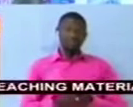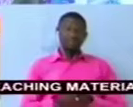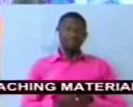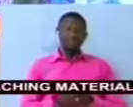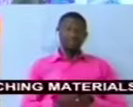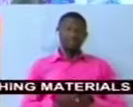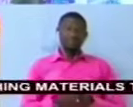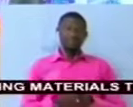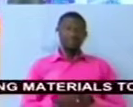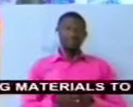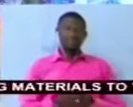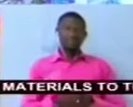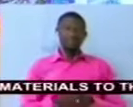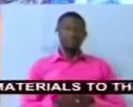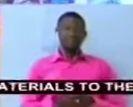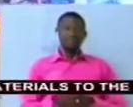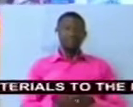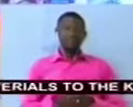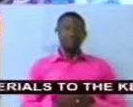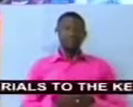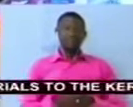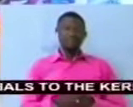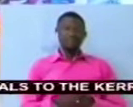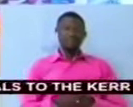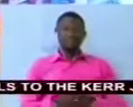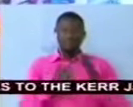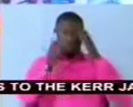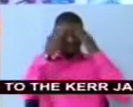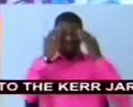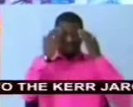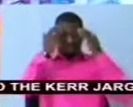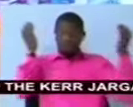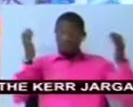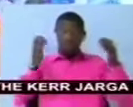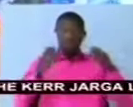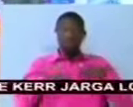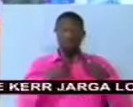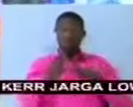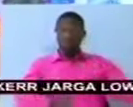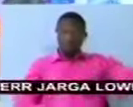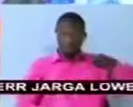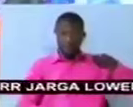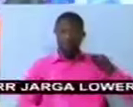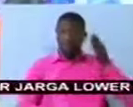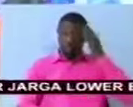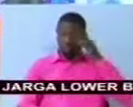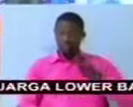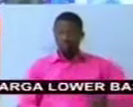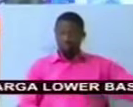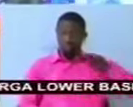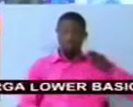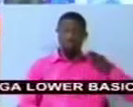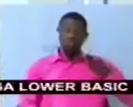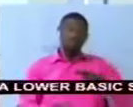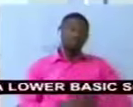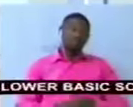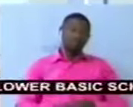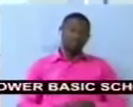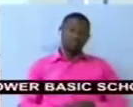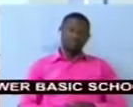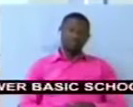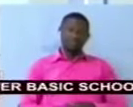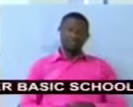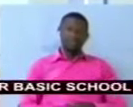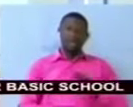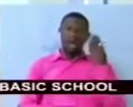fetel. Wa xam na do fetel la dal. I don't have a wider knowledge in weapons, but I know it's gun. How did you feel at